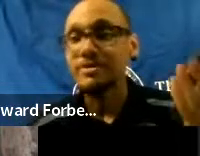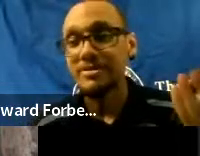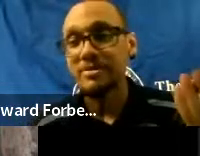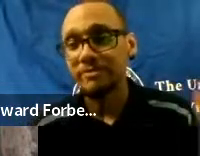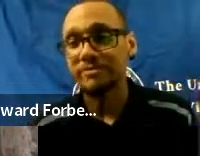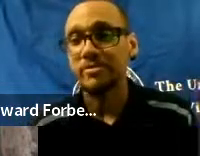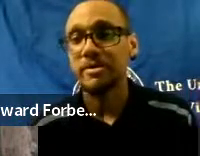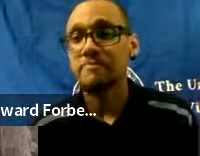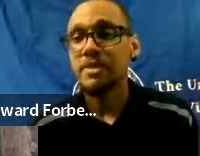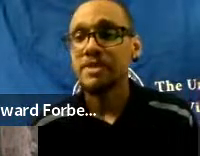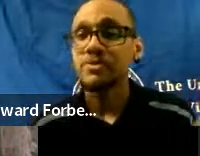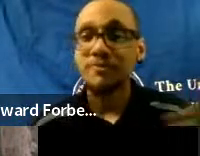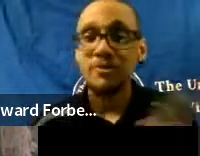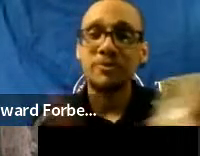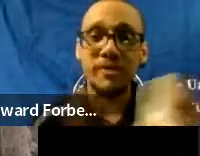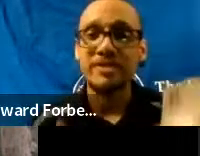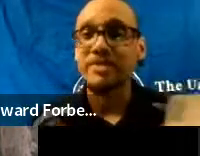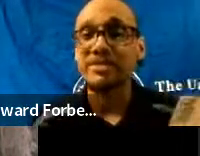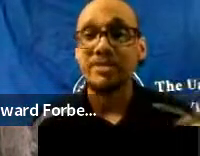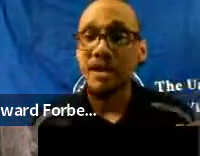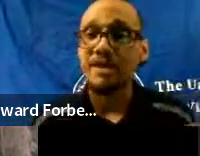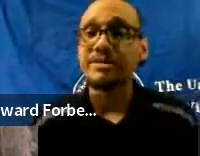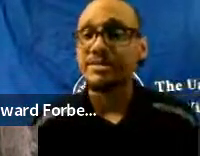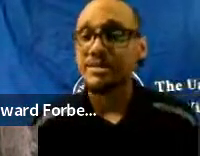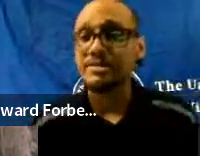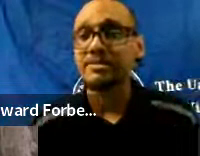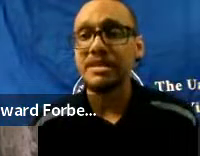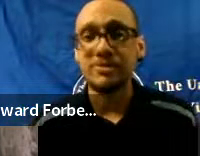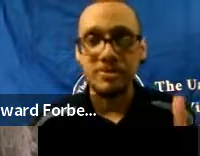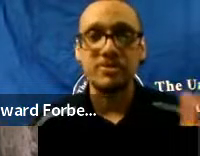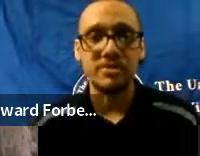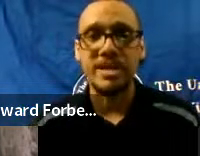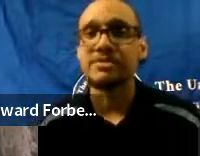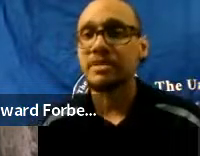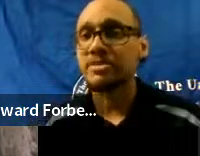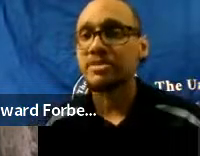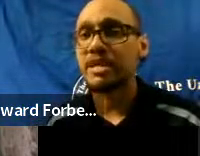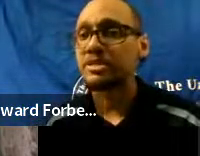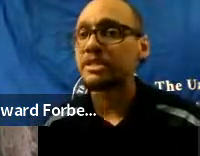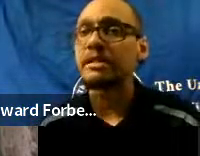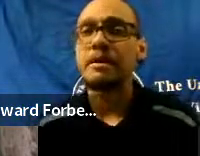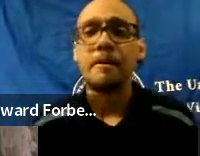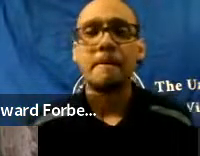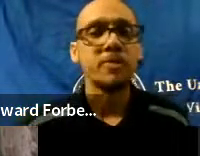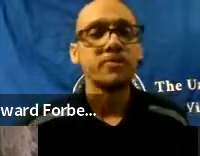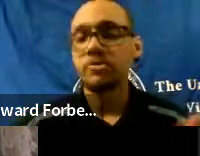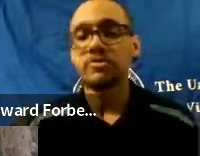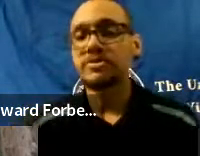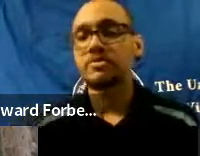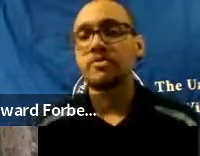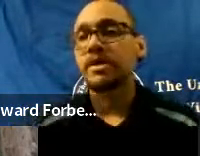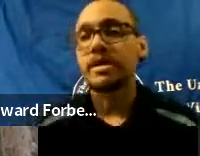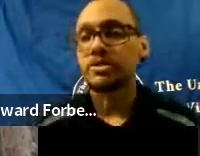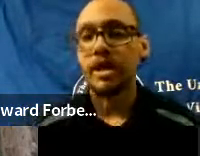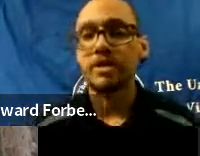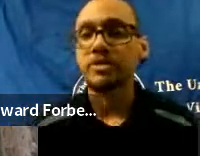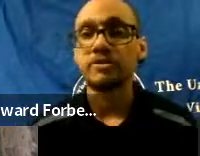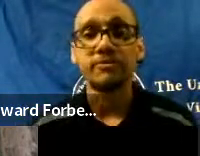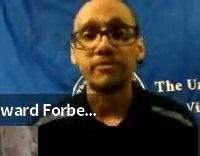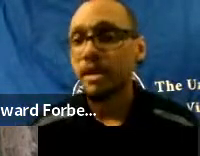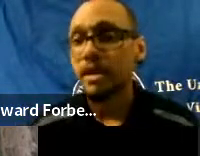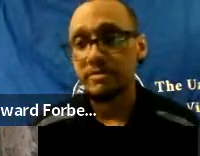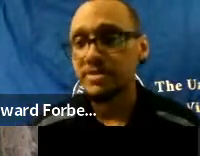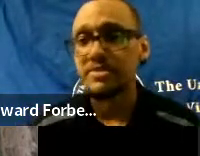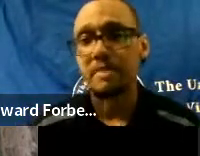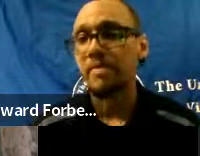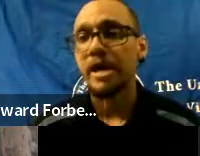anymore. Now it's the smartphone. And so if you could find ways to harness this into your science communication, there's no reason why any child